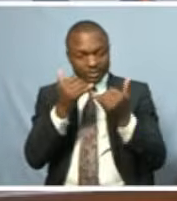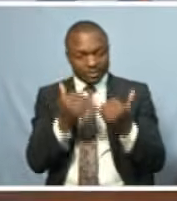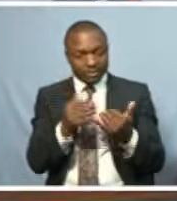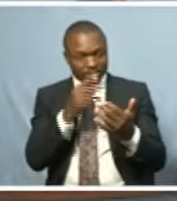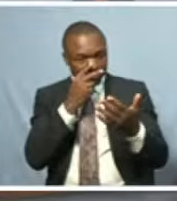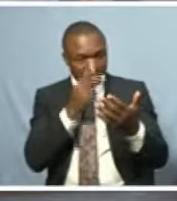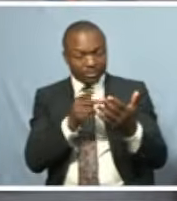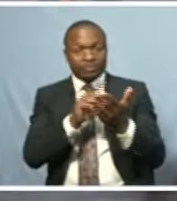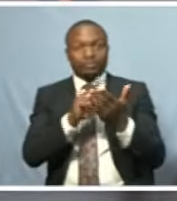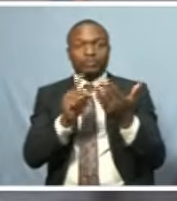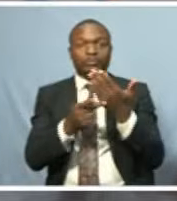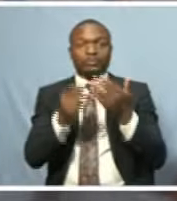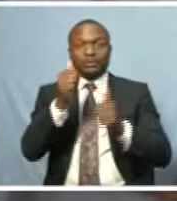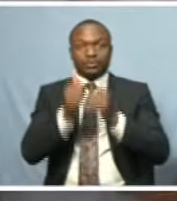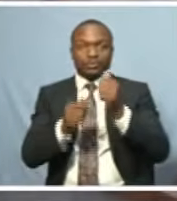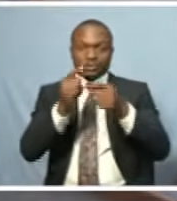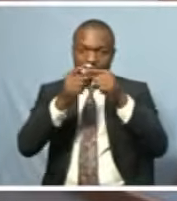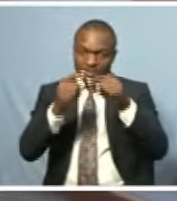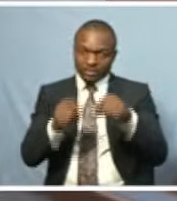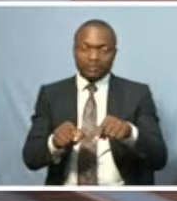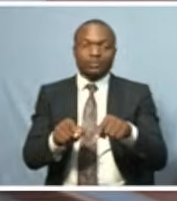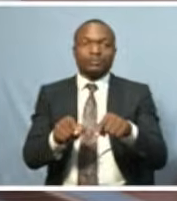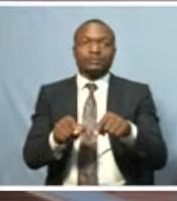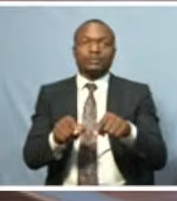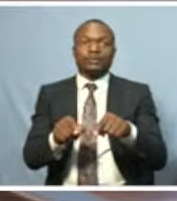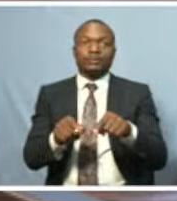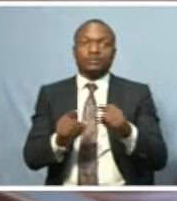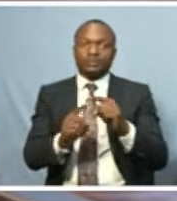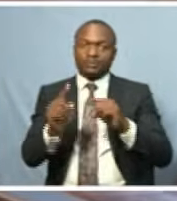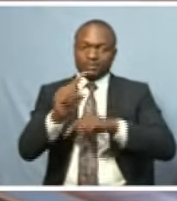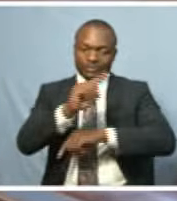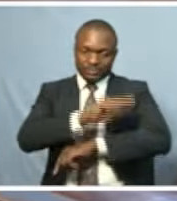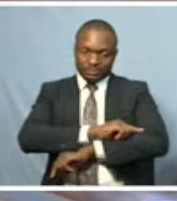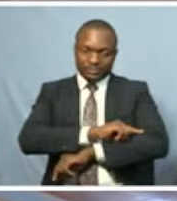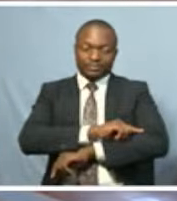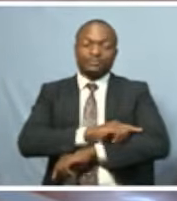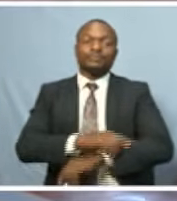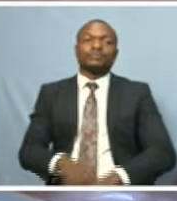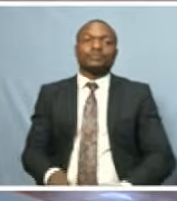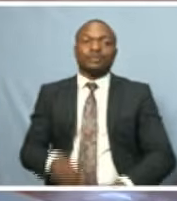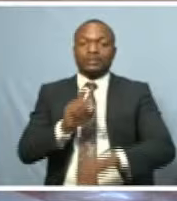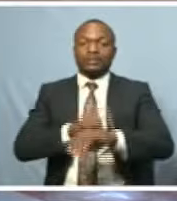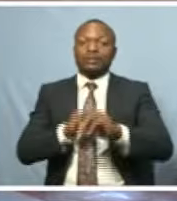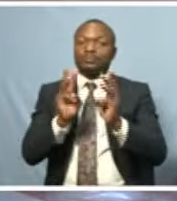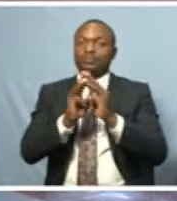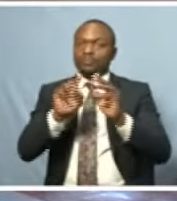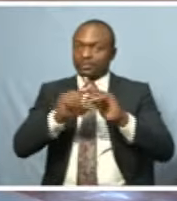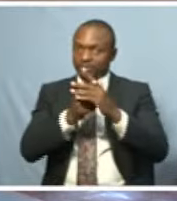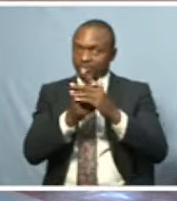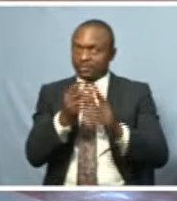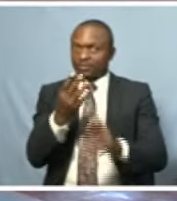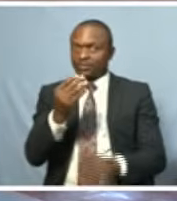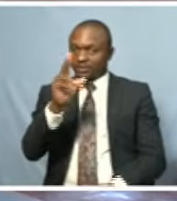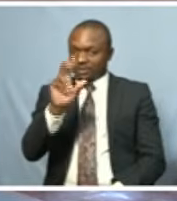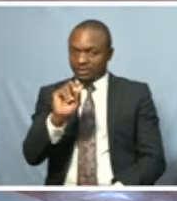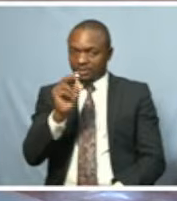business which has been transacted on the floor of the House at the time business commenced at 14:30